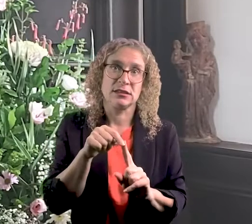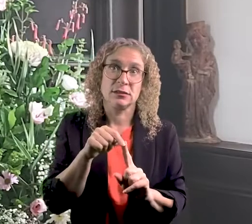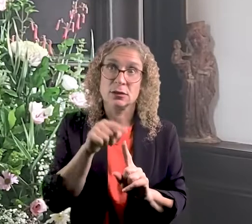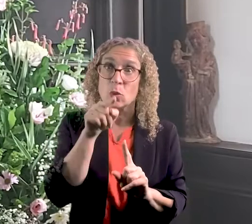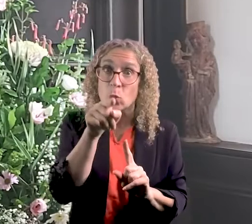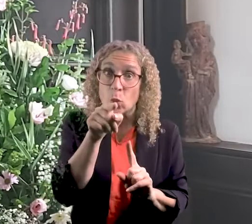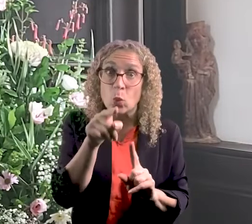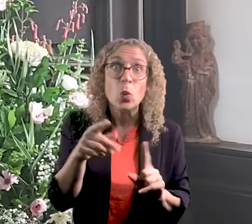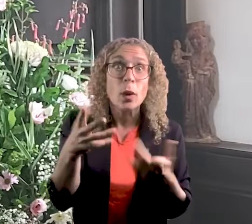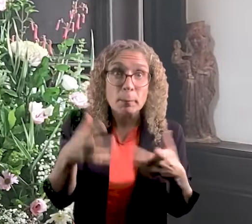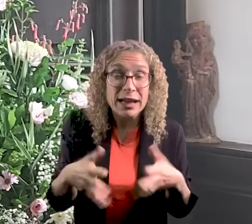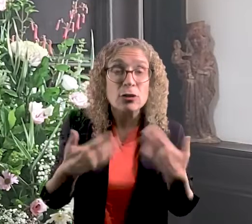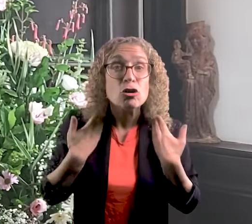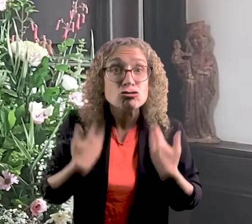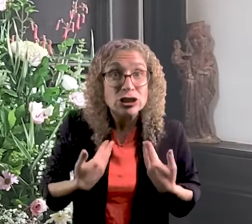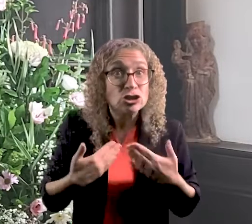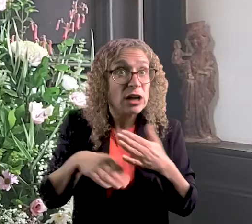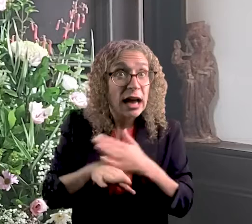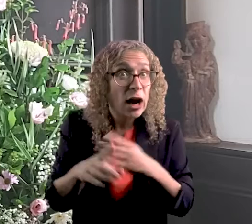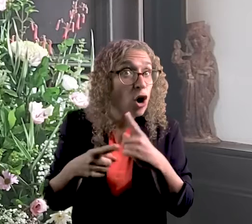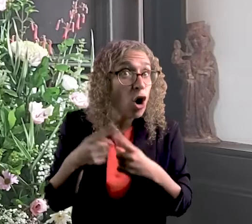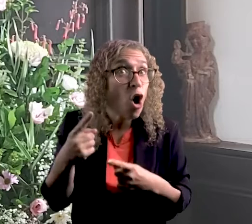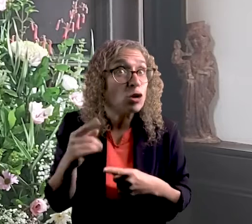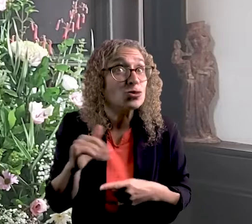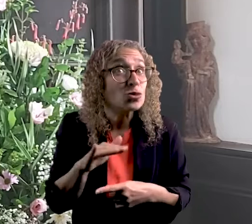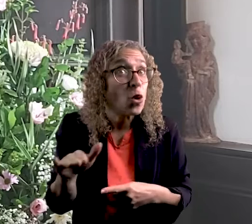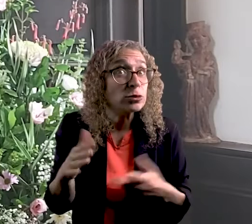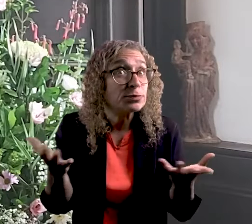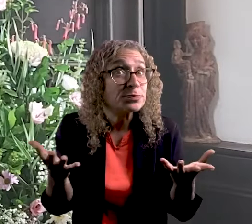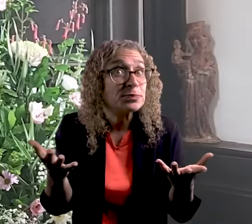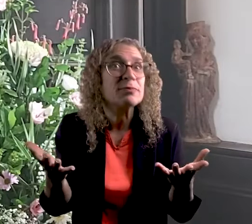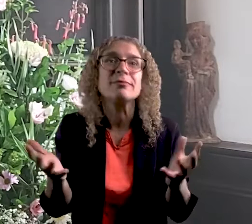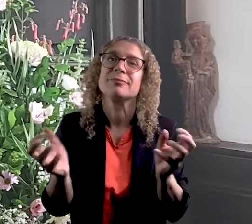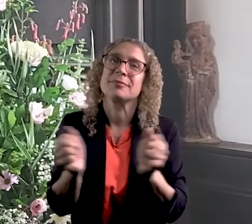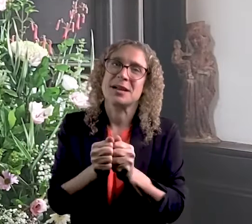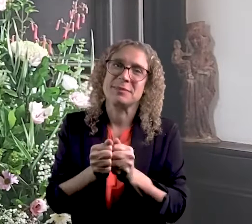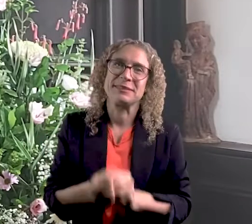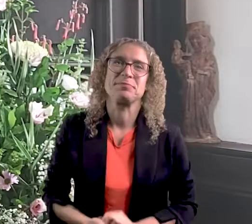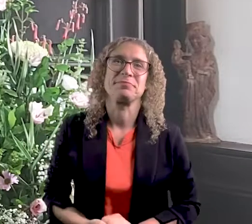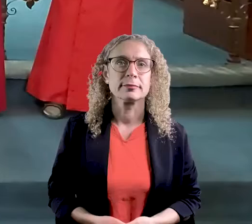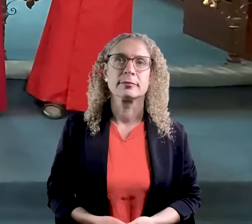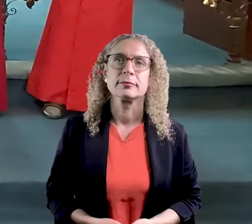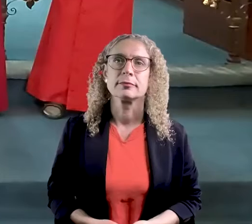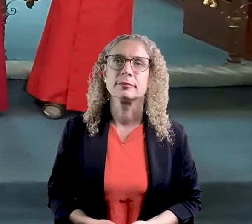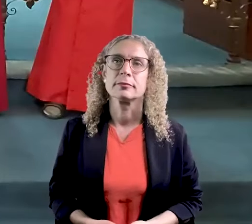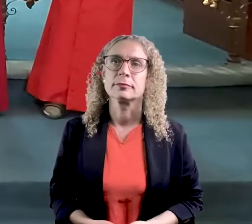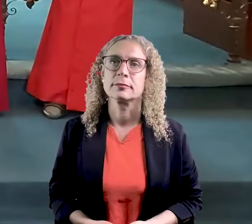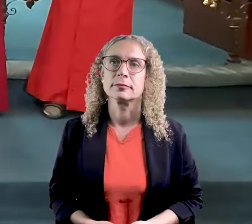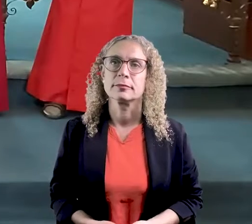down to whether we've been rich into God. Amen.